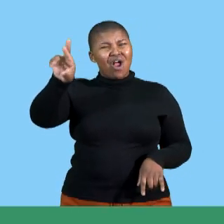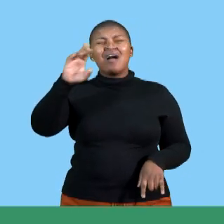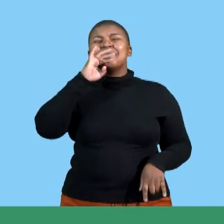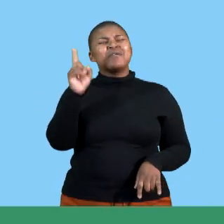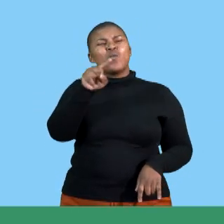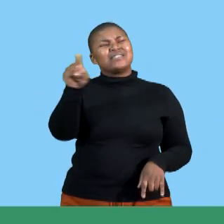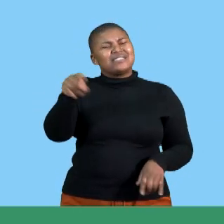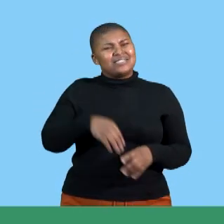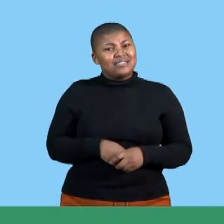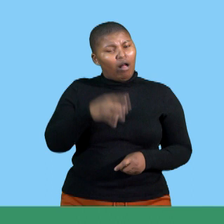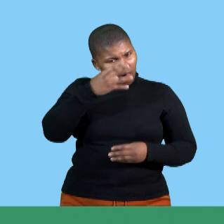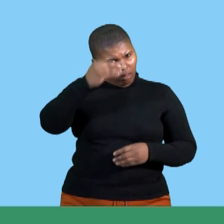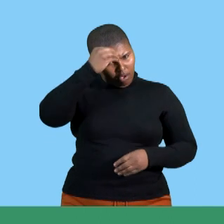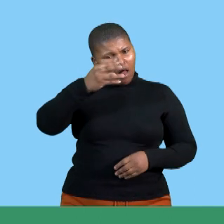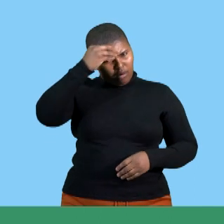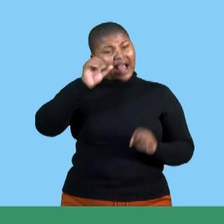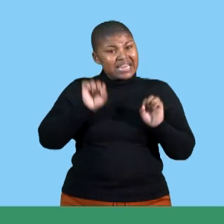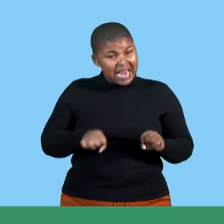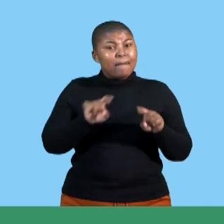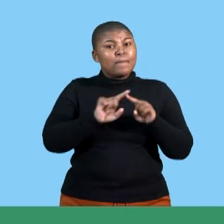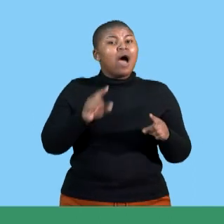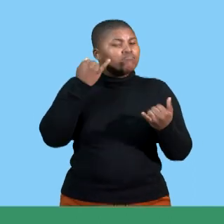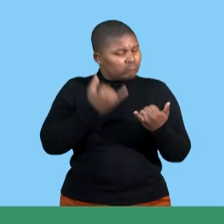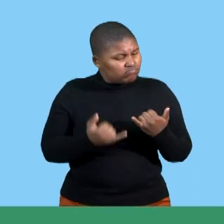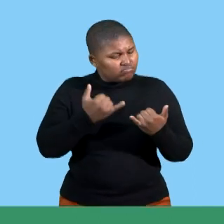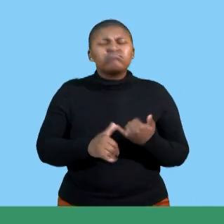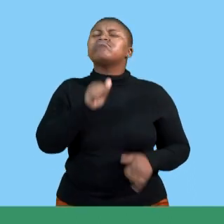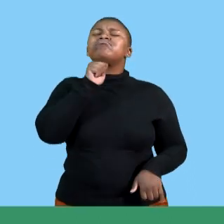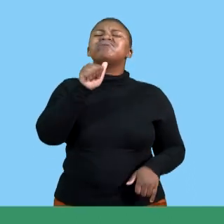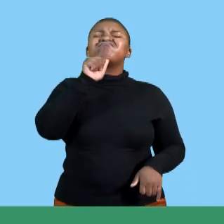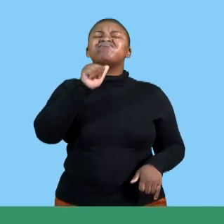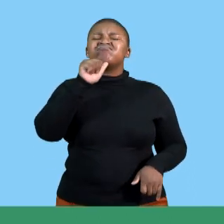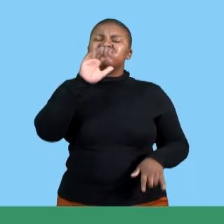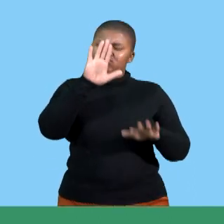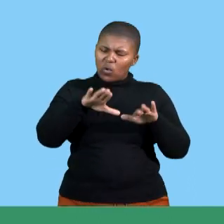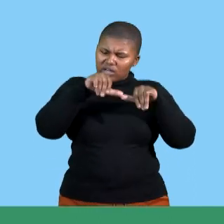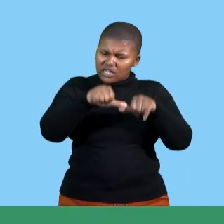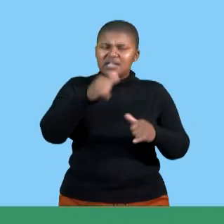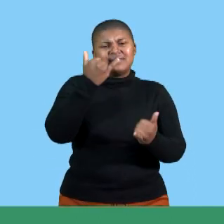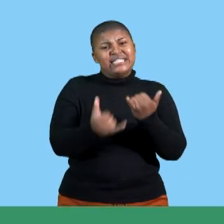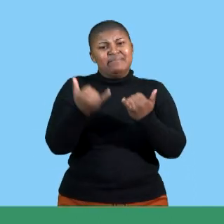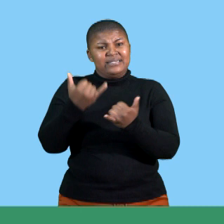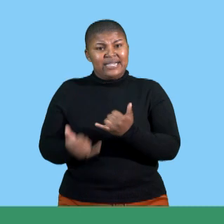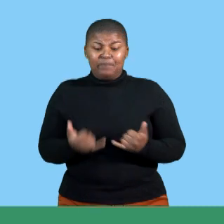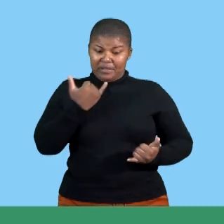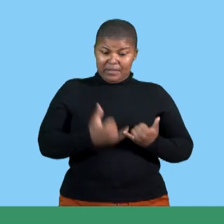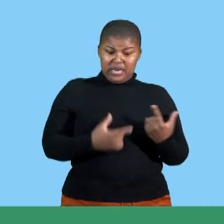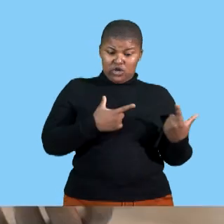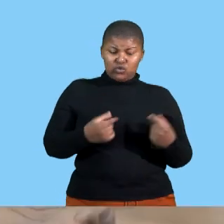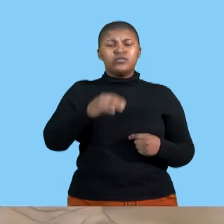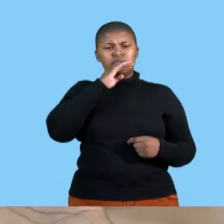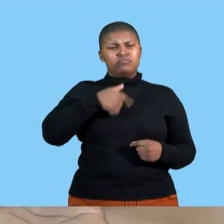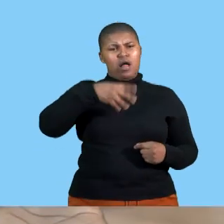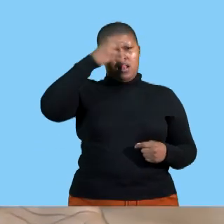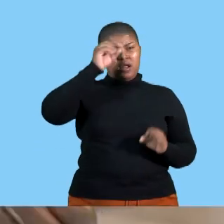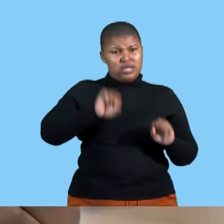error. What is trial and error? We learn by making mistakes. So we don't mind making mistakes. We understand that making a mistake, it means what? It